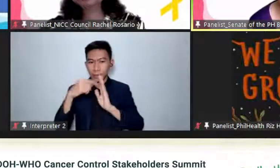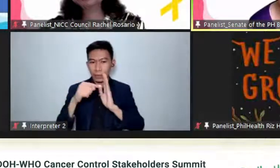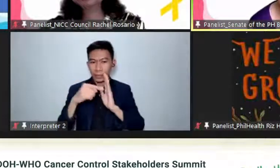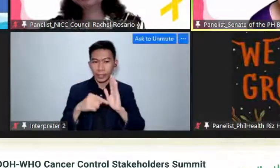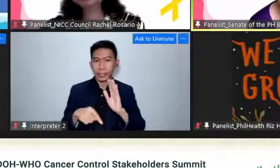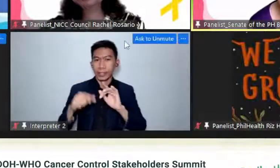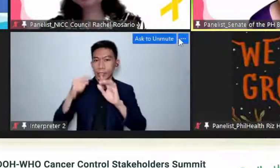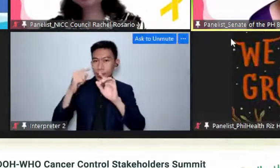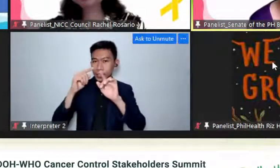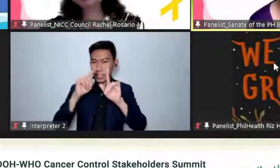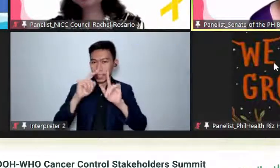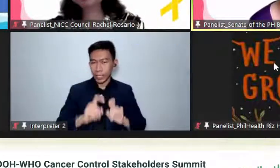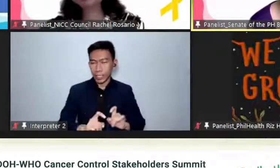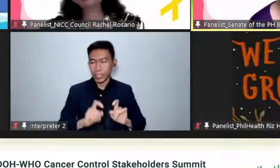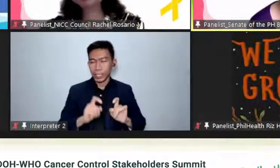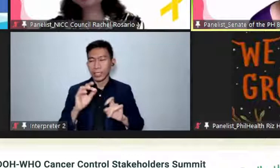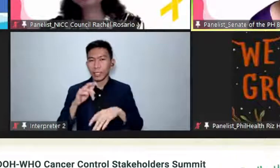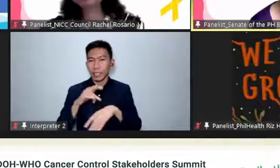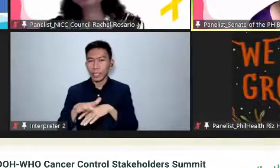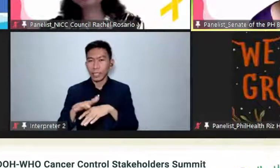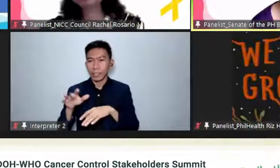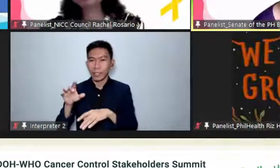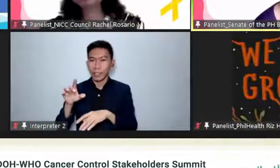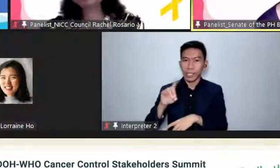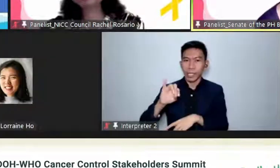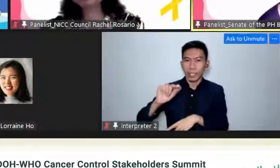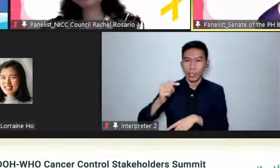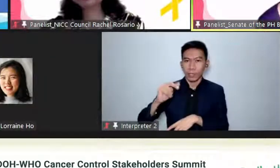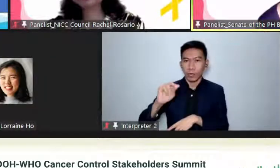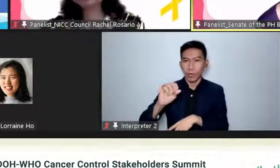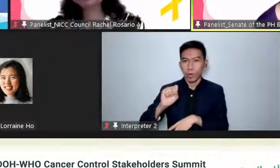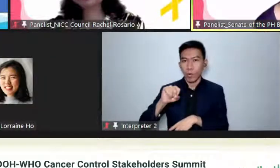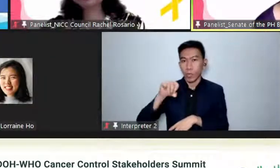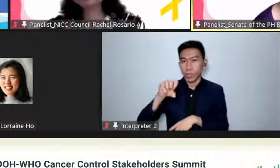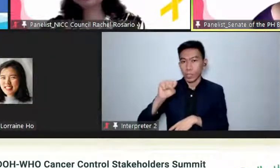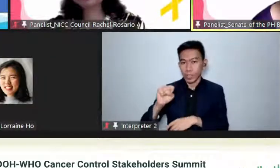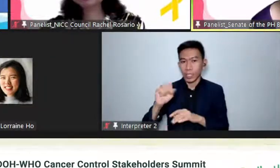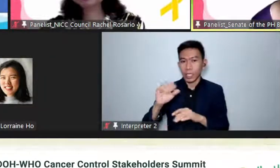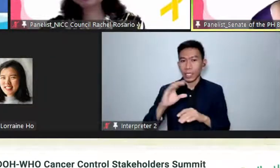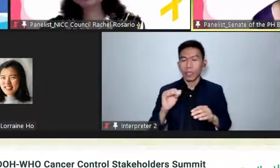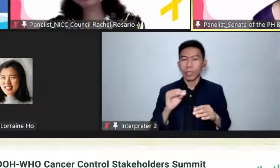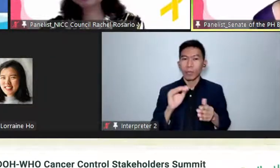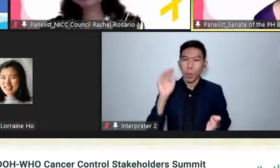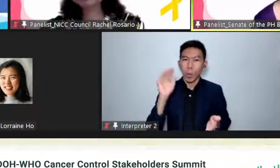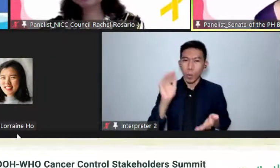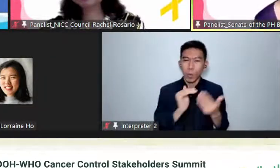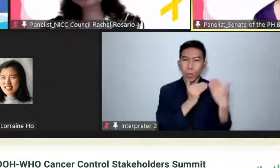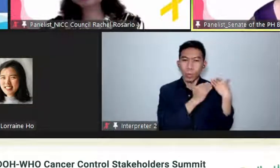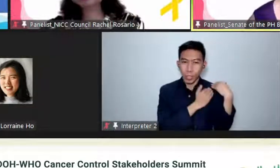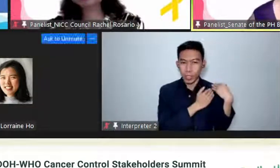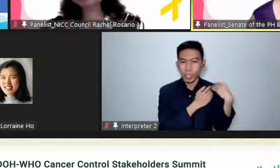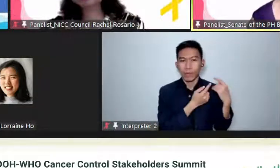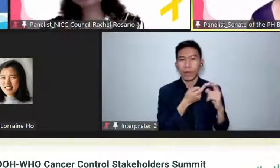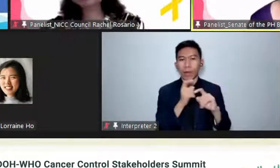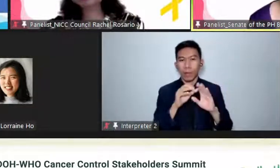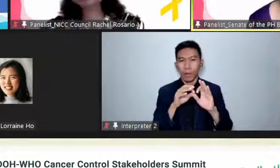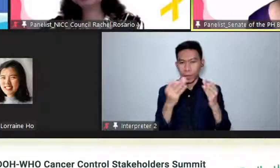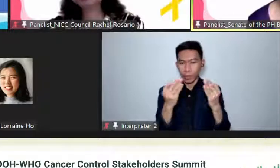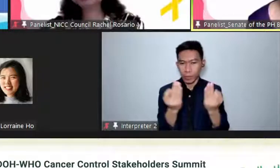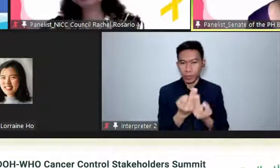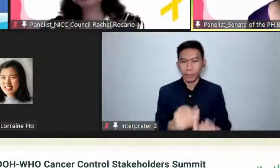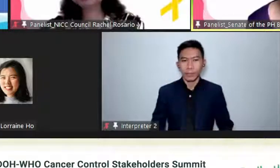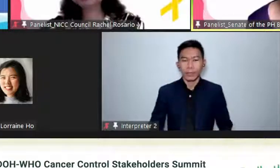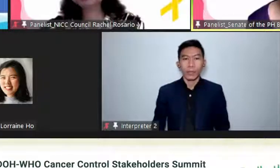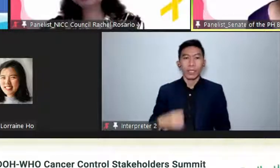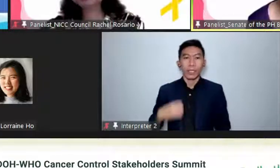early diagnosis, and reduce the financial burden of the patients and their families. On the part of the